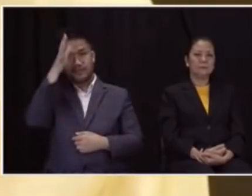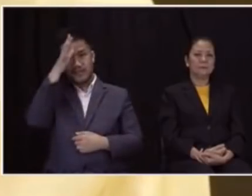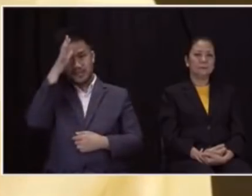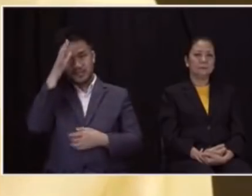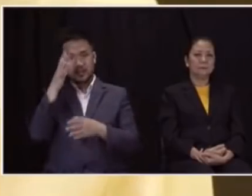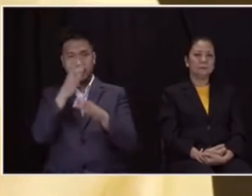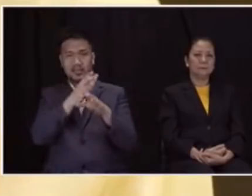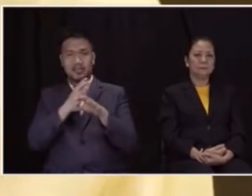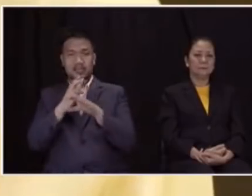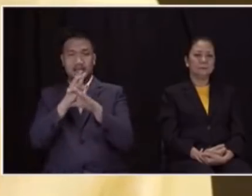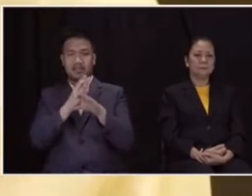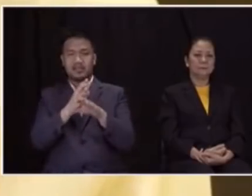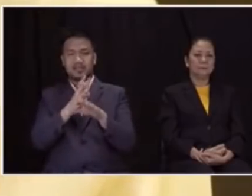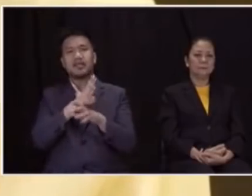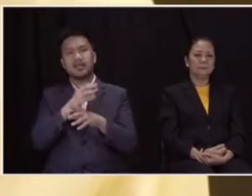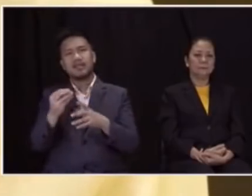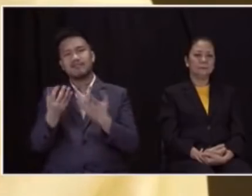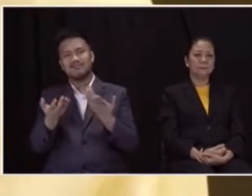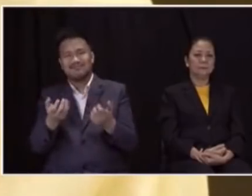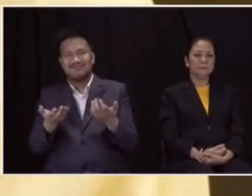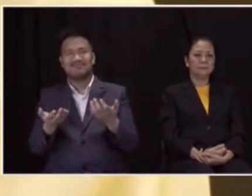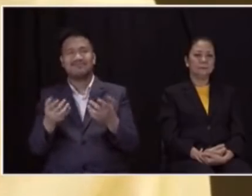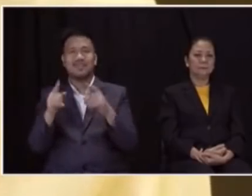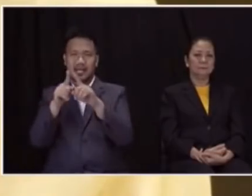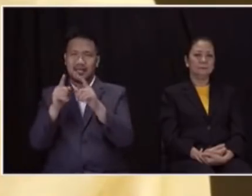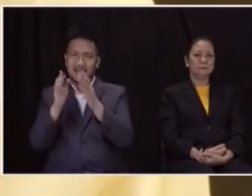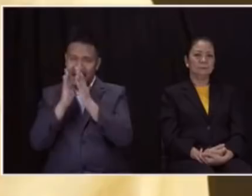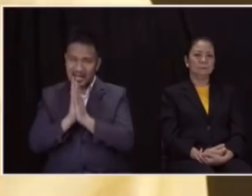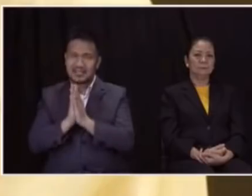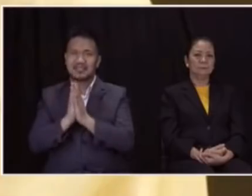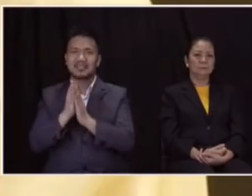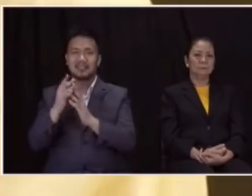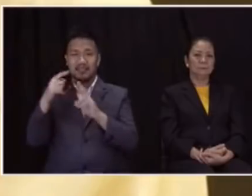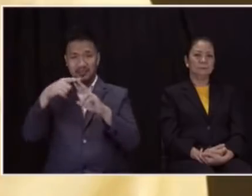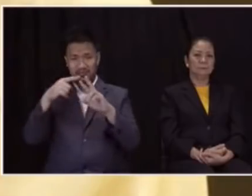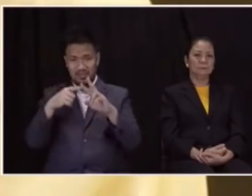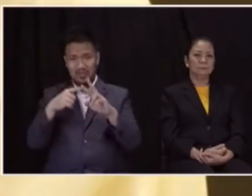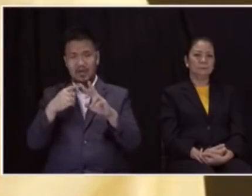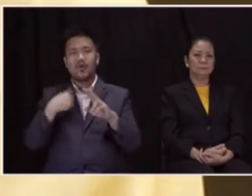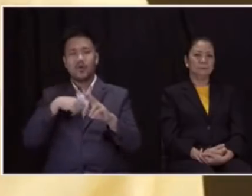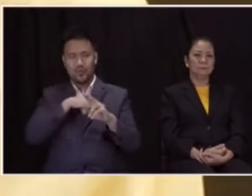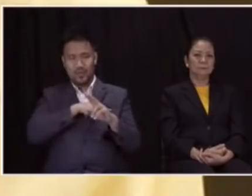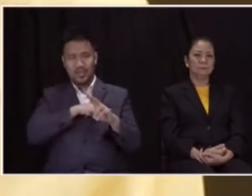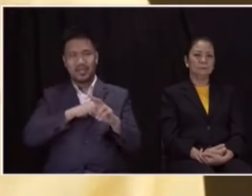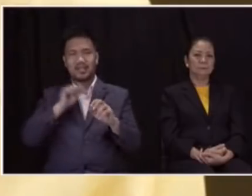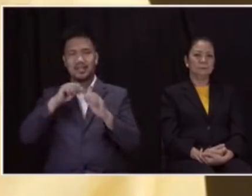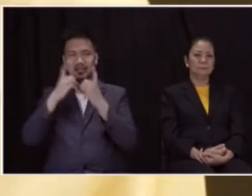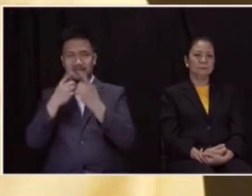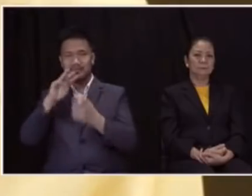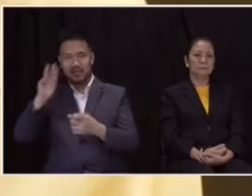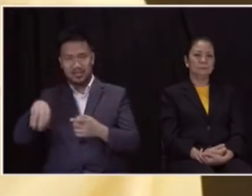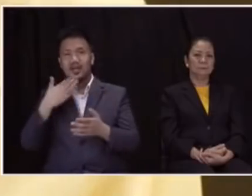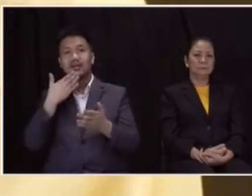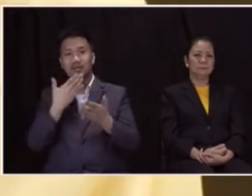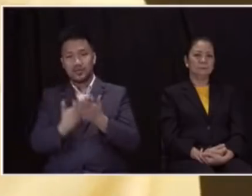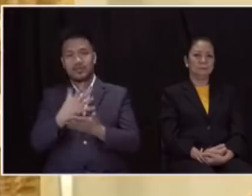care. And you can ask them, we are a good and obedient flock, aren't